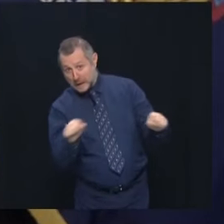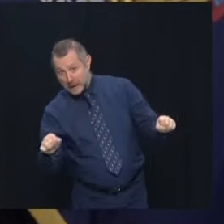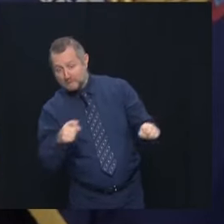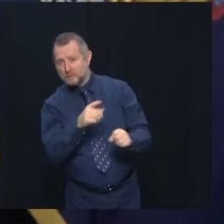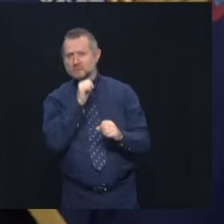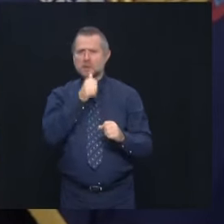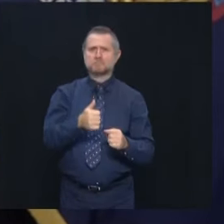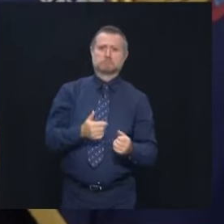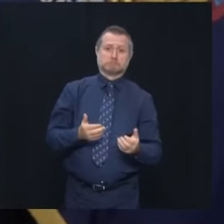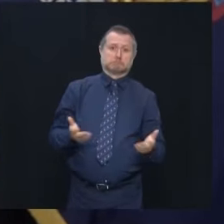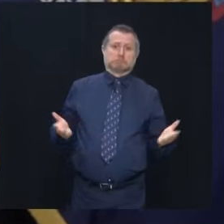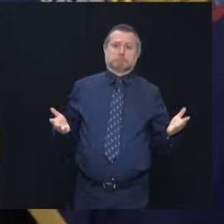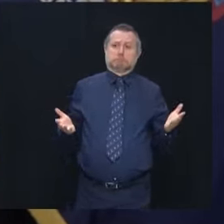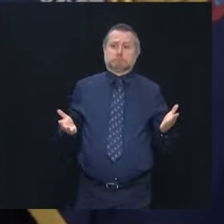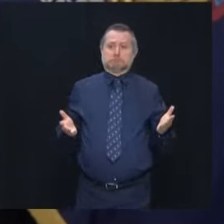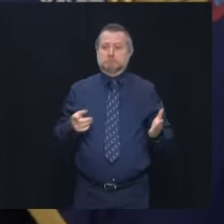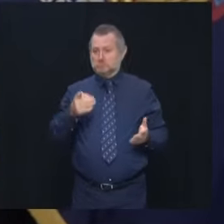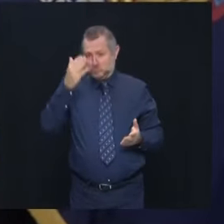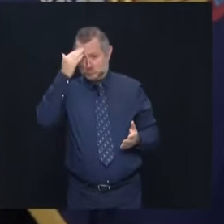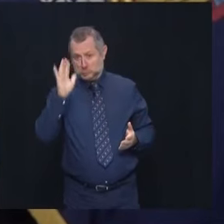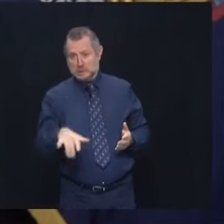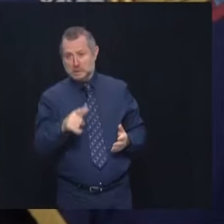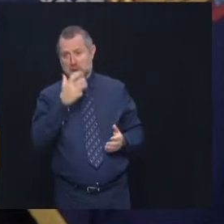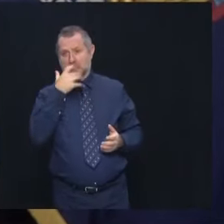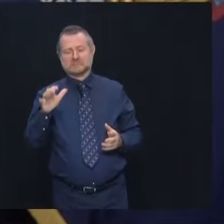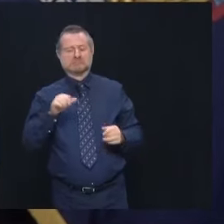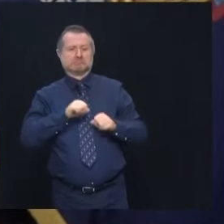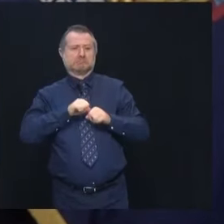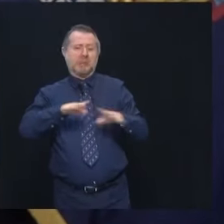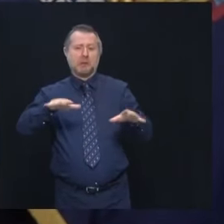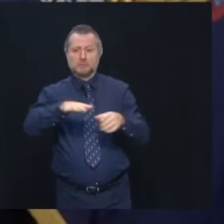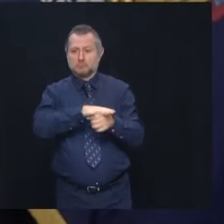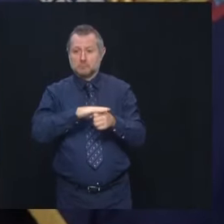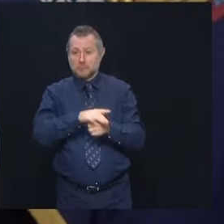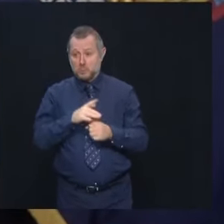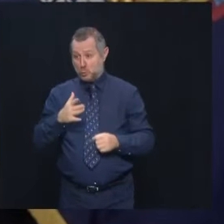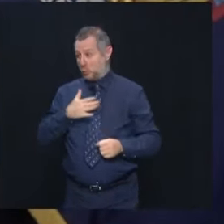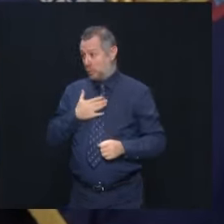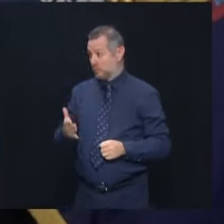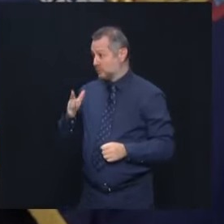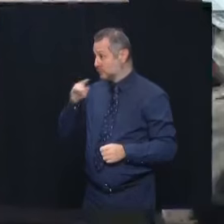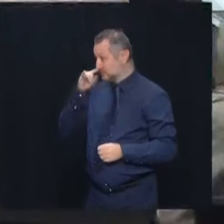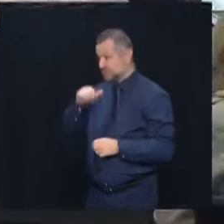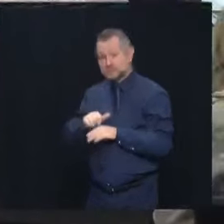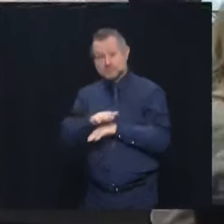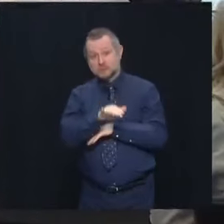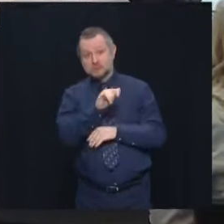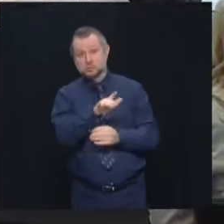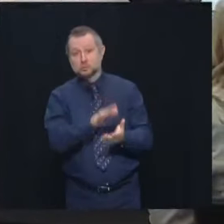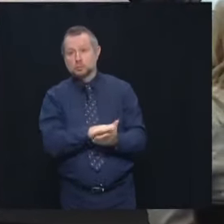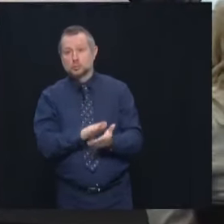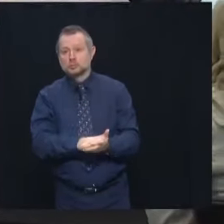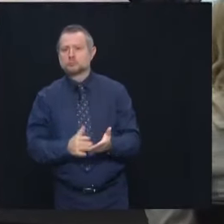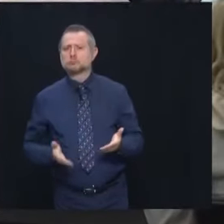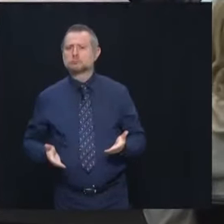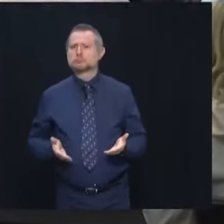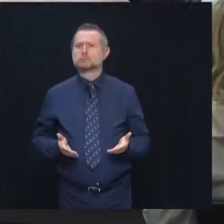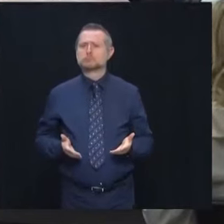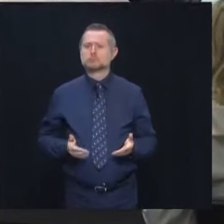know it was a hotspot zip code? Would you send your child? Good answer.